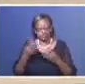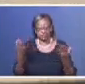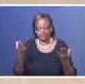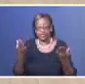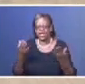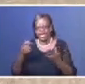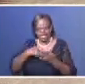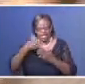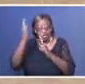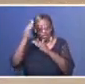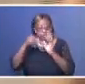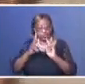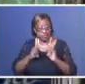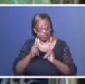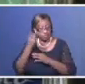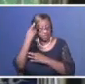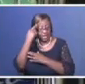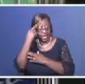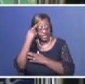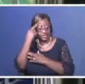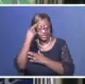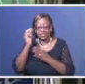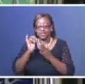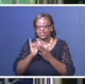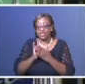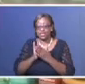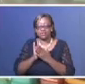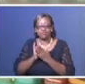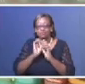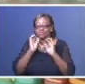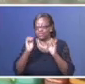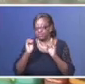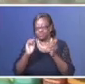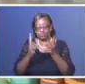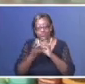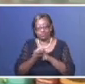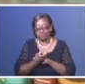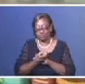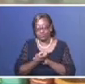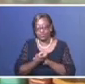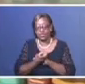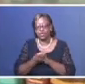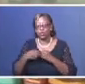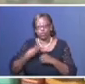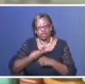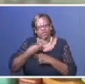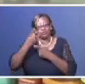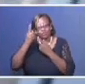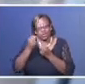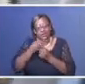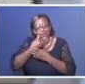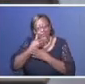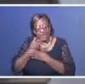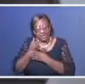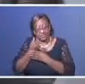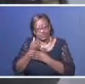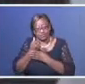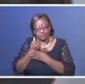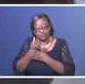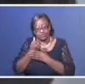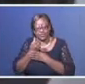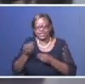hoping people would come to realize this. There's very little we can do. However, we are trying our best